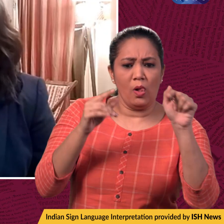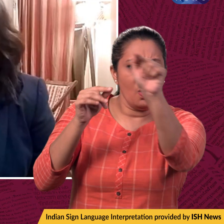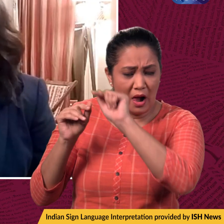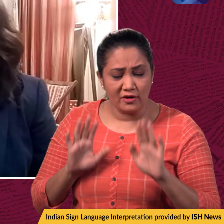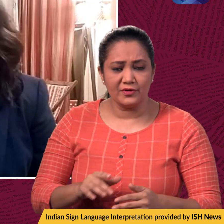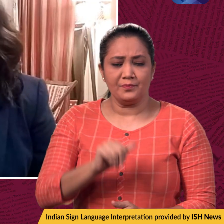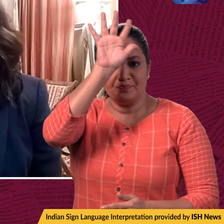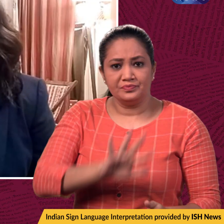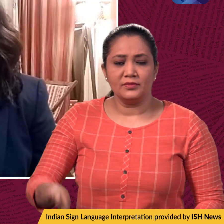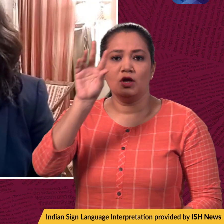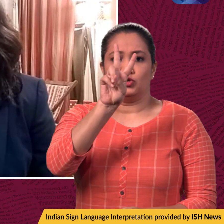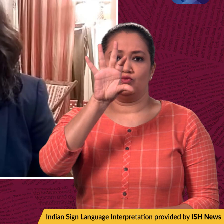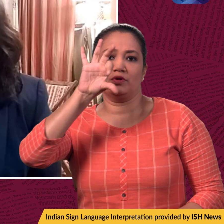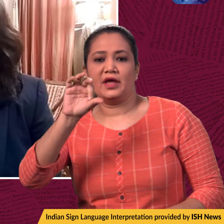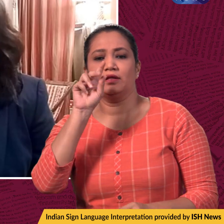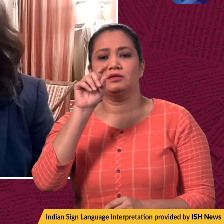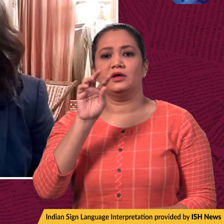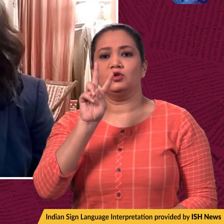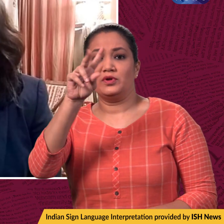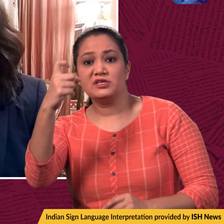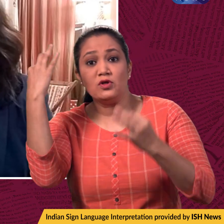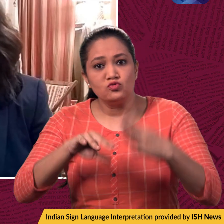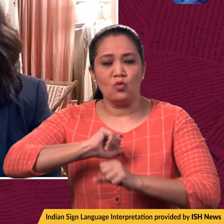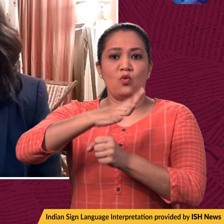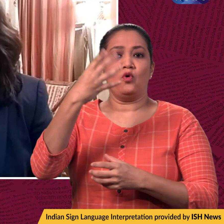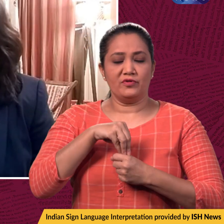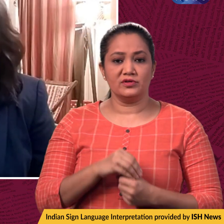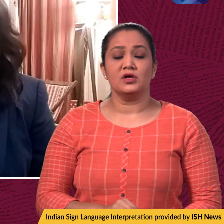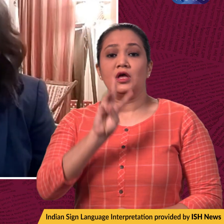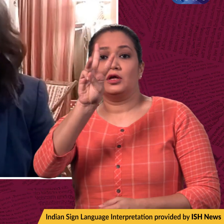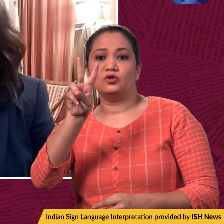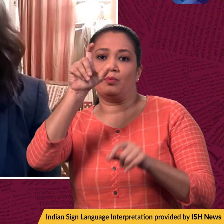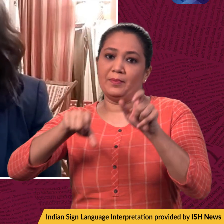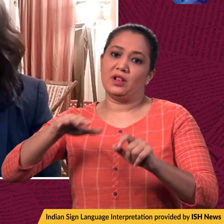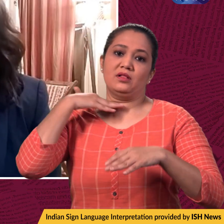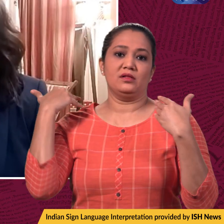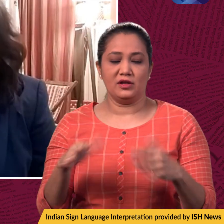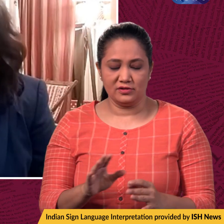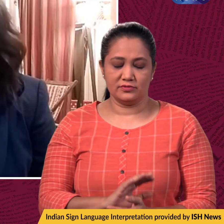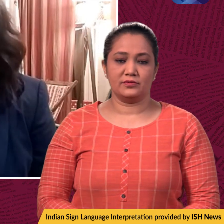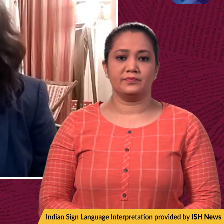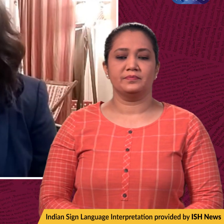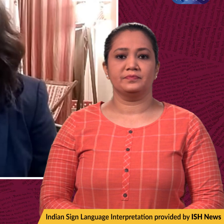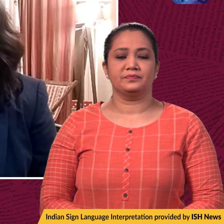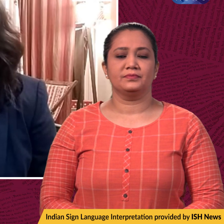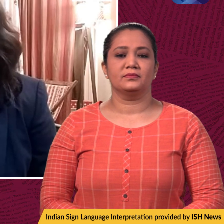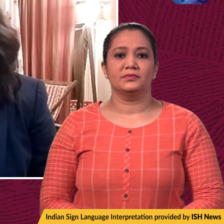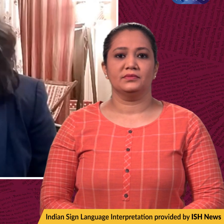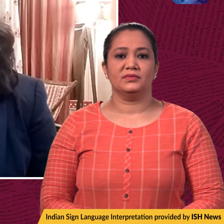India has reported 2,927 new COVID cases and 32 deaths in the last 24